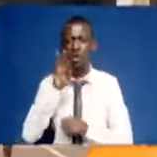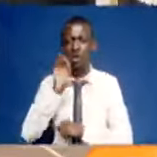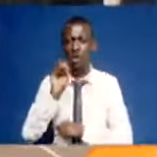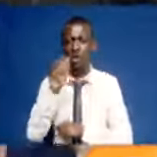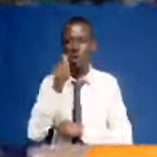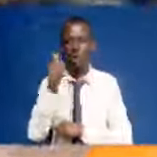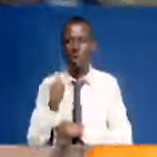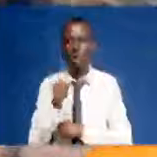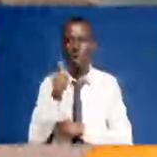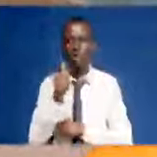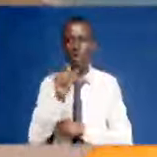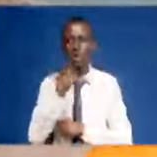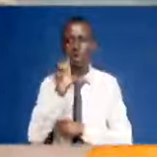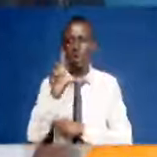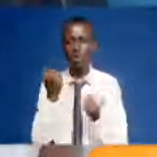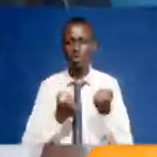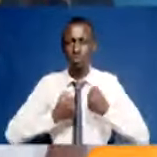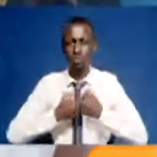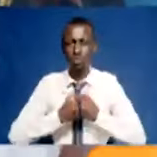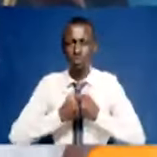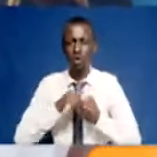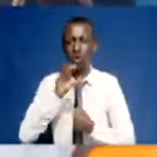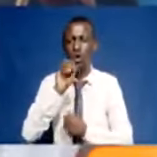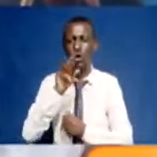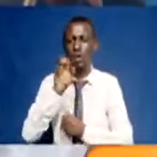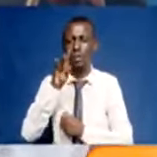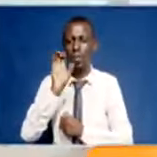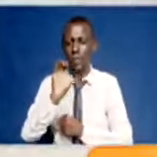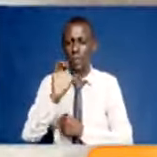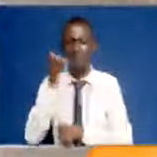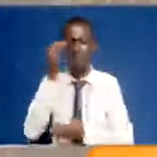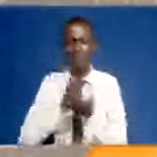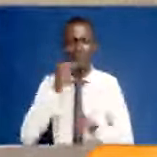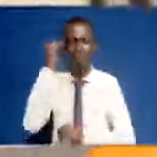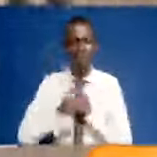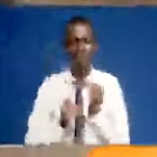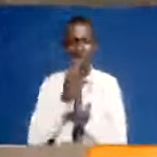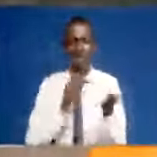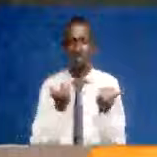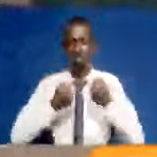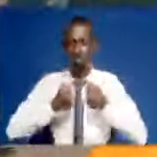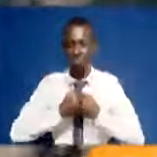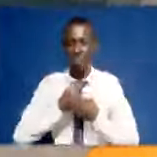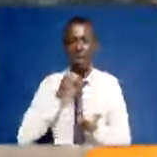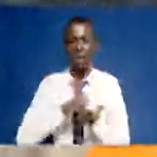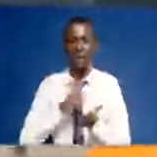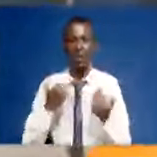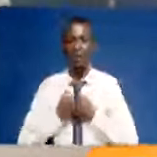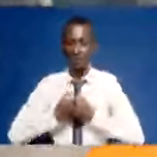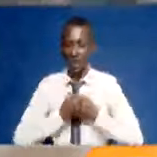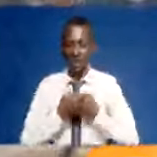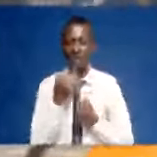Olympic Centre in the semifinals. In some of the matches played, Machakos had a tough time,